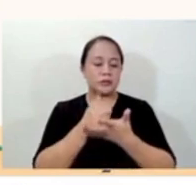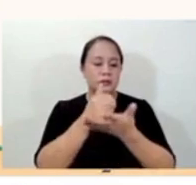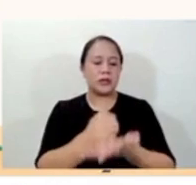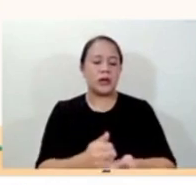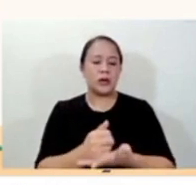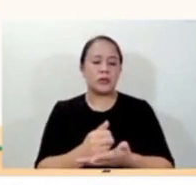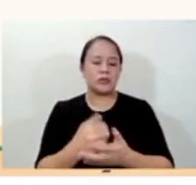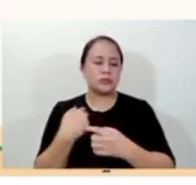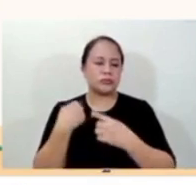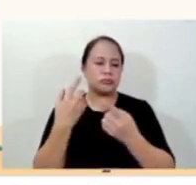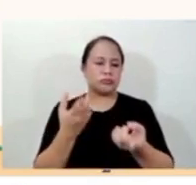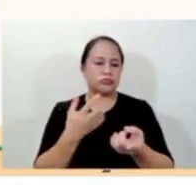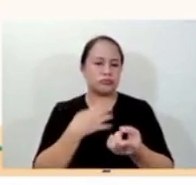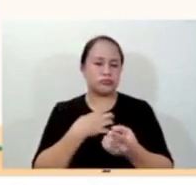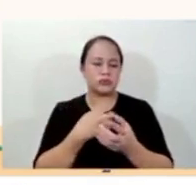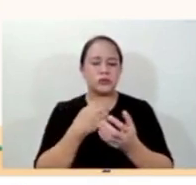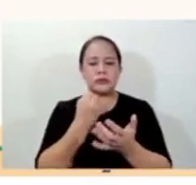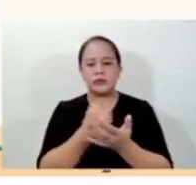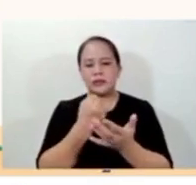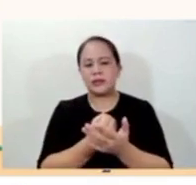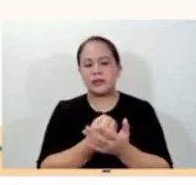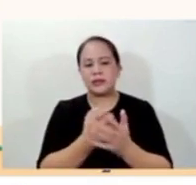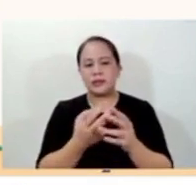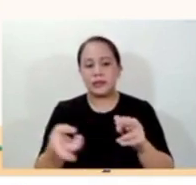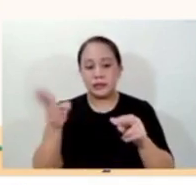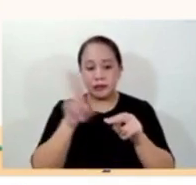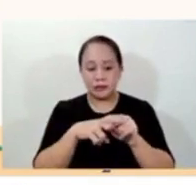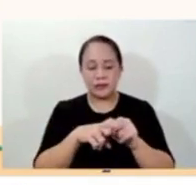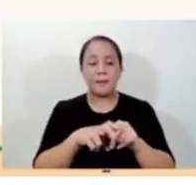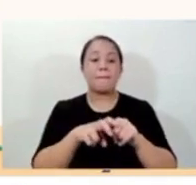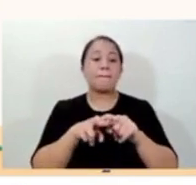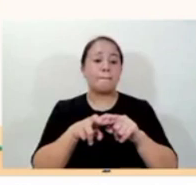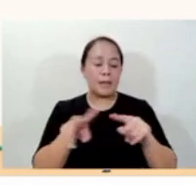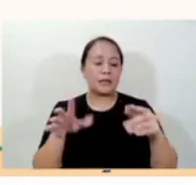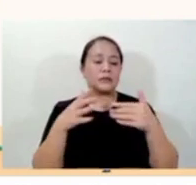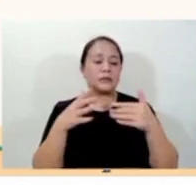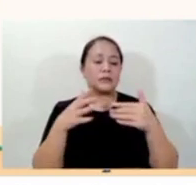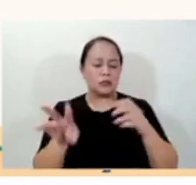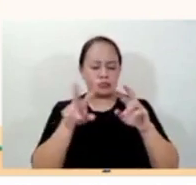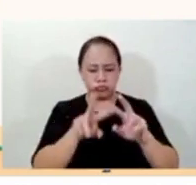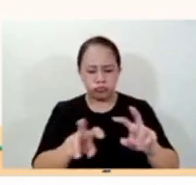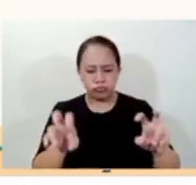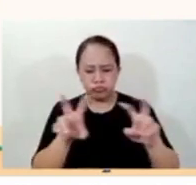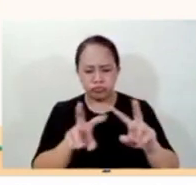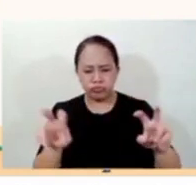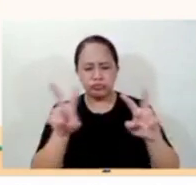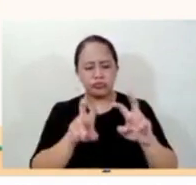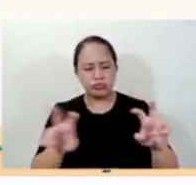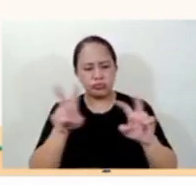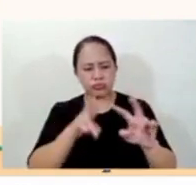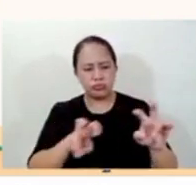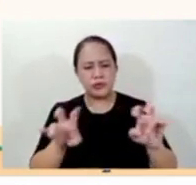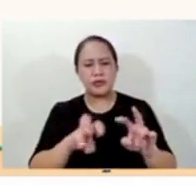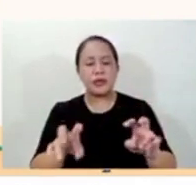clamor for salary increase. However, after digging deeper into it,